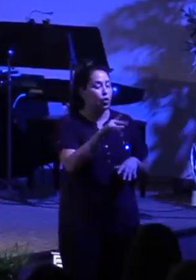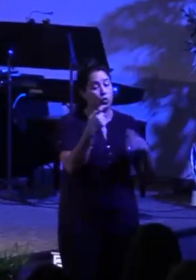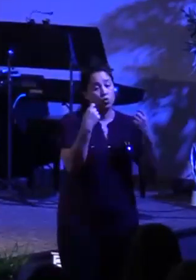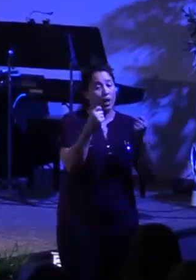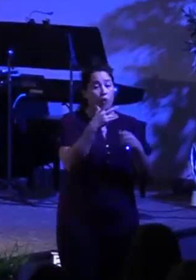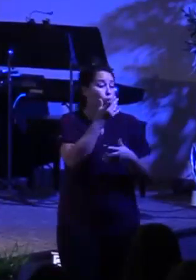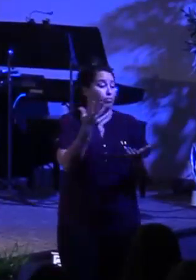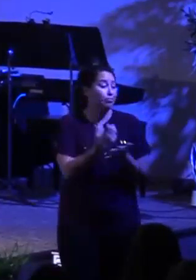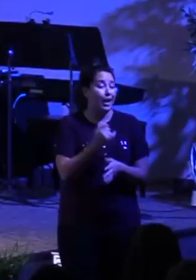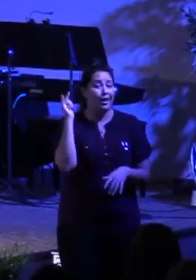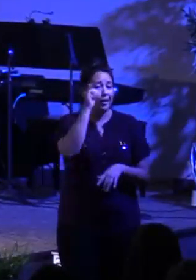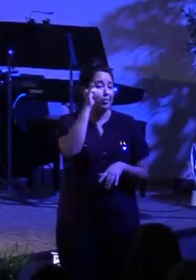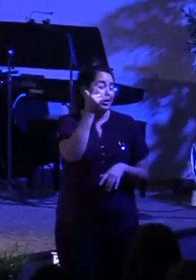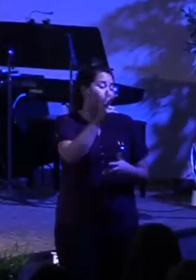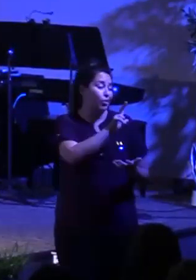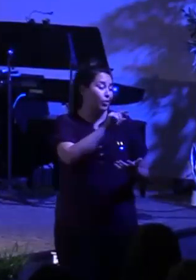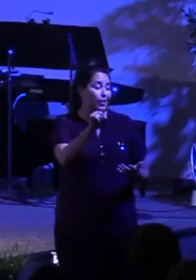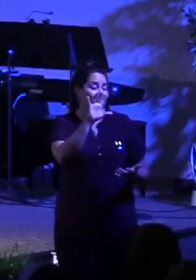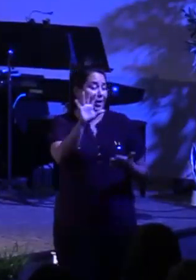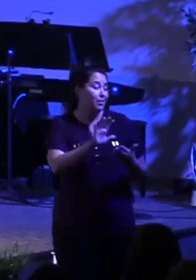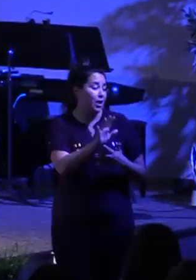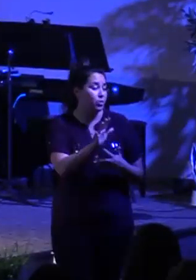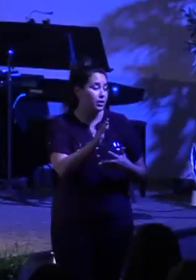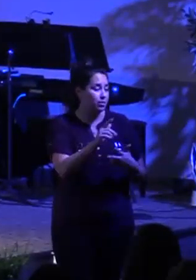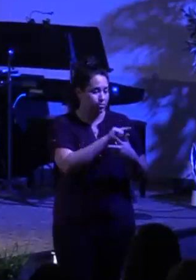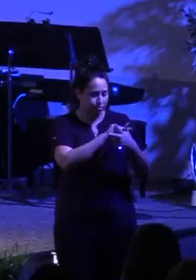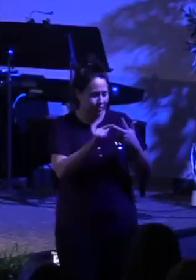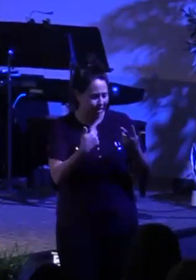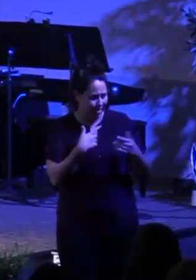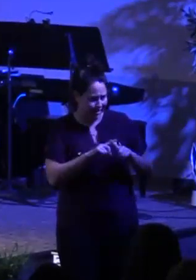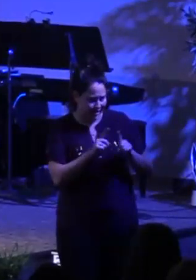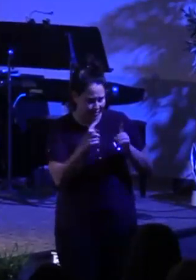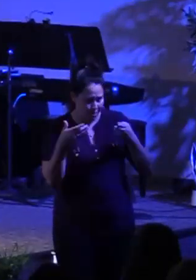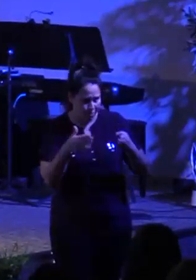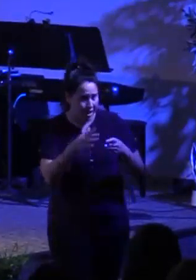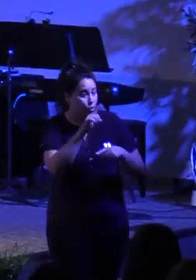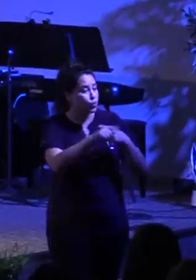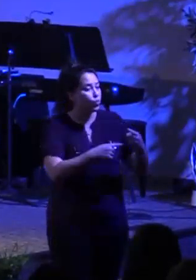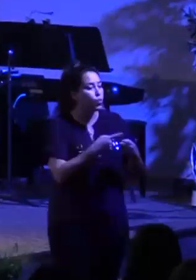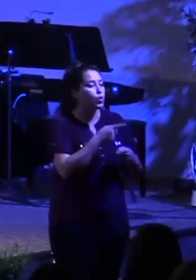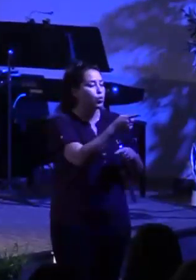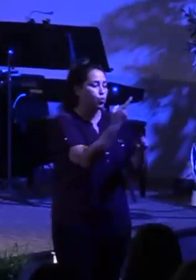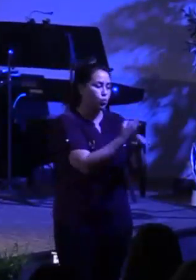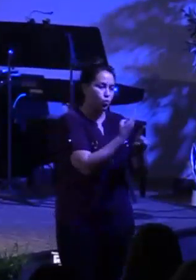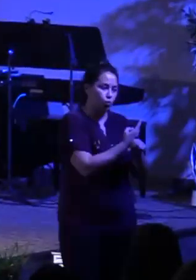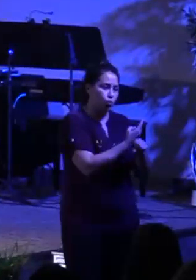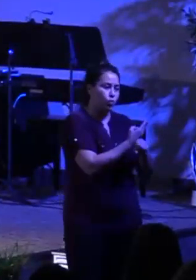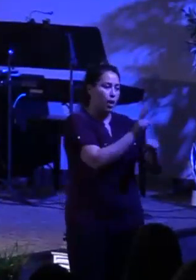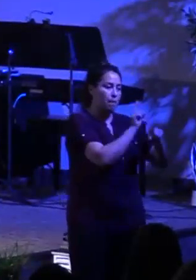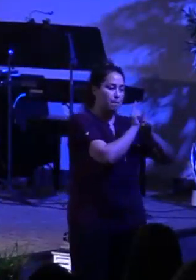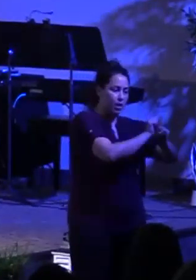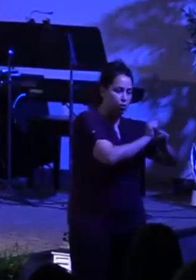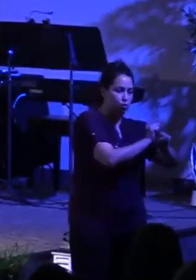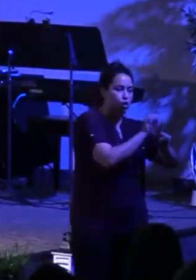3.5 hours or 5 hours or whatever, right? Those are very different outcomes. When you use mentorship, you accelerate your growth.